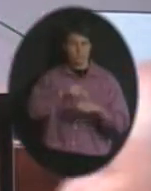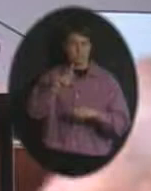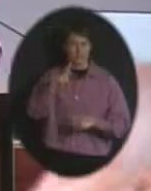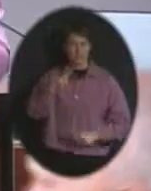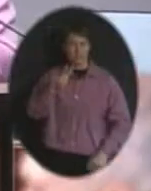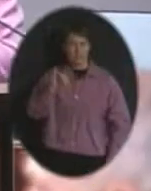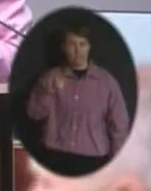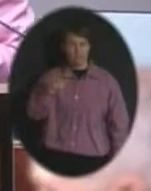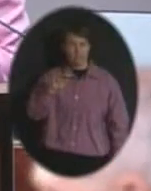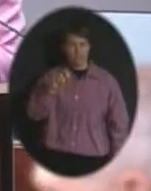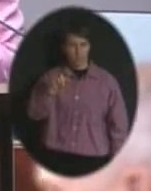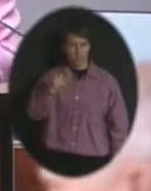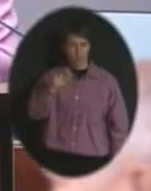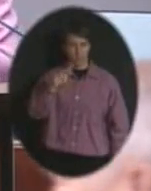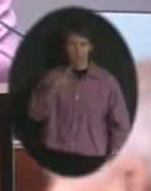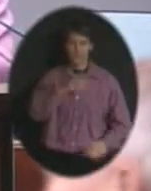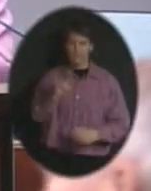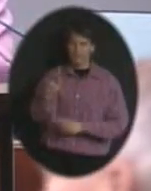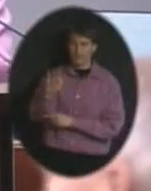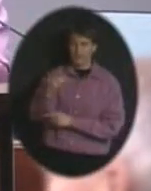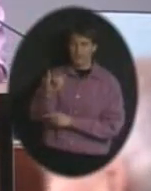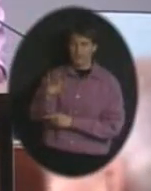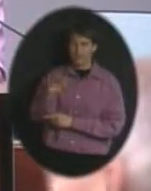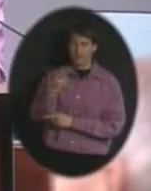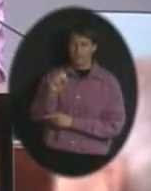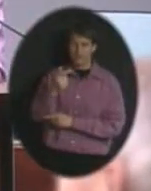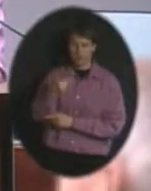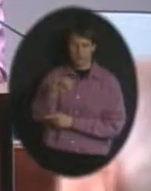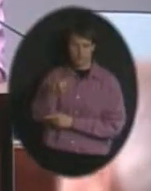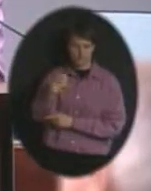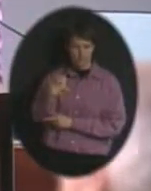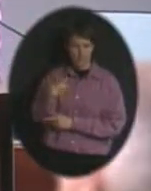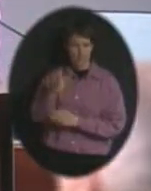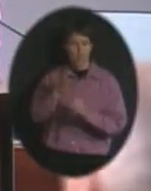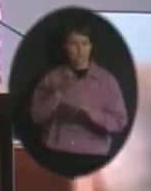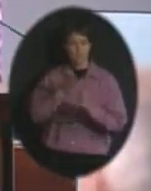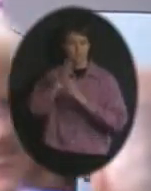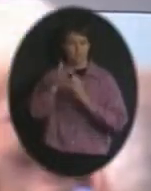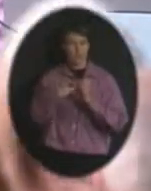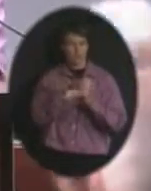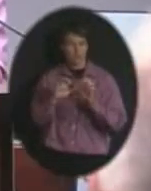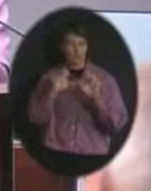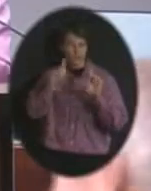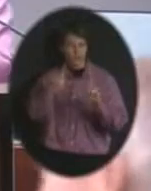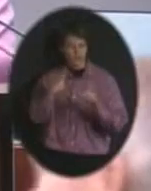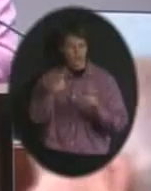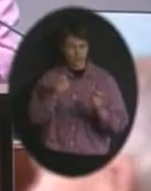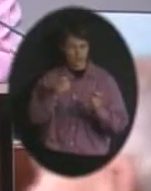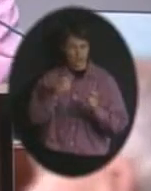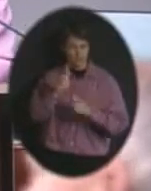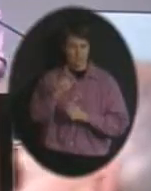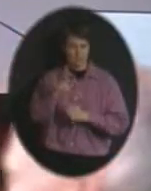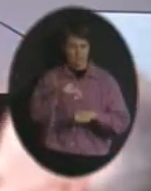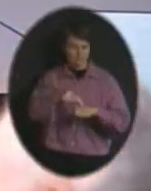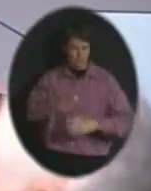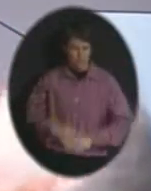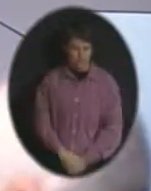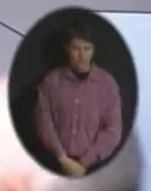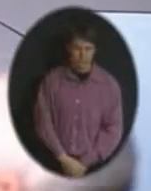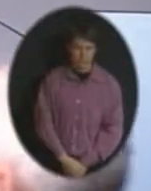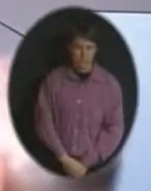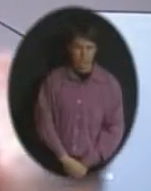and Kathy Musgrave, our Career and Technical Education Administrator. Once again, they came without food.